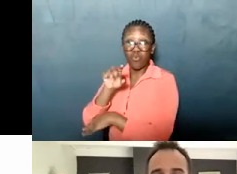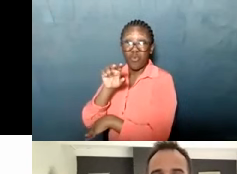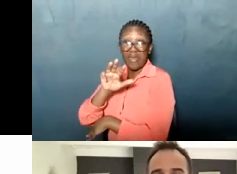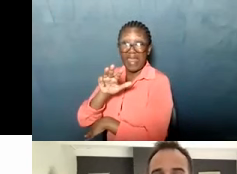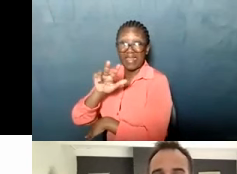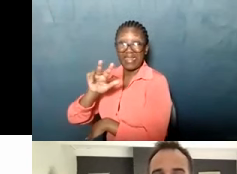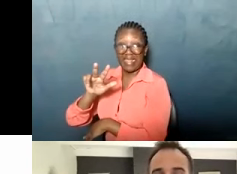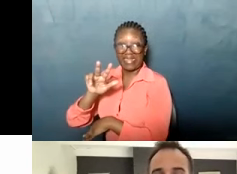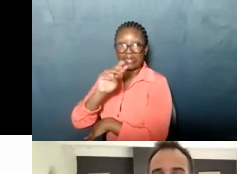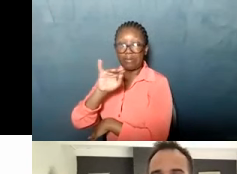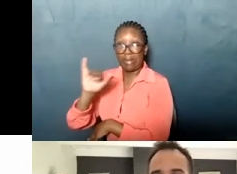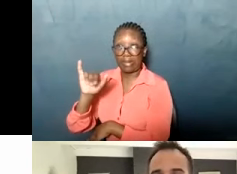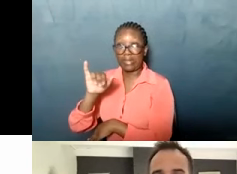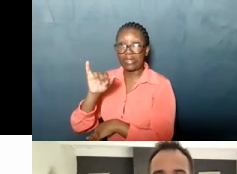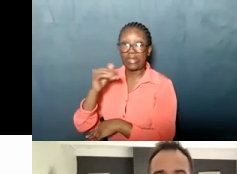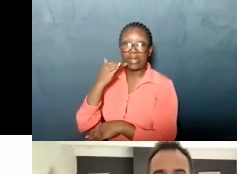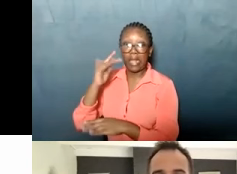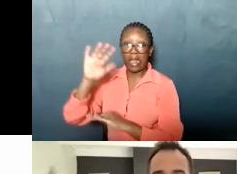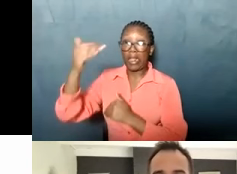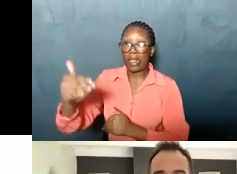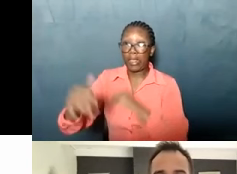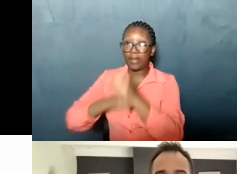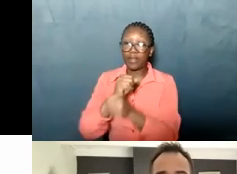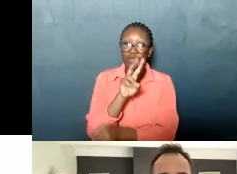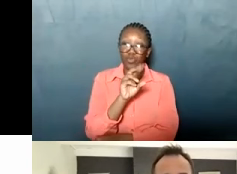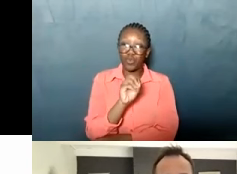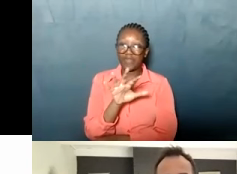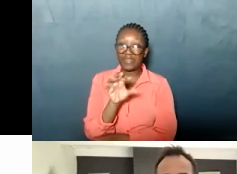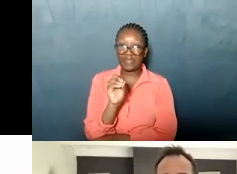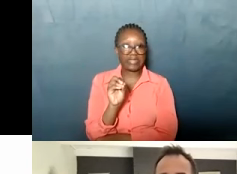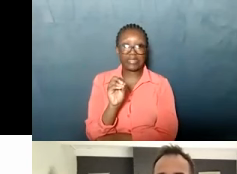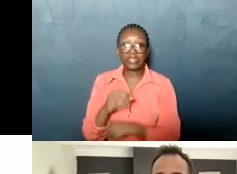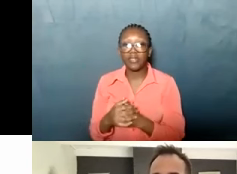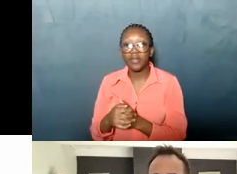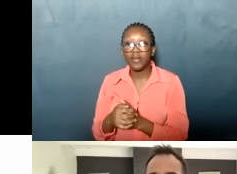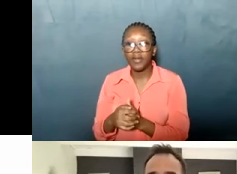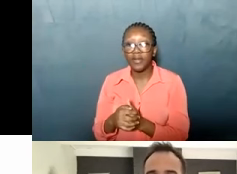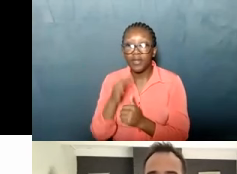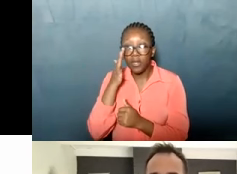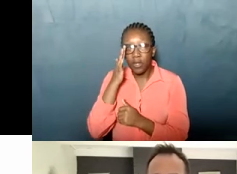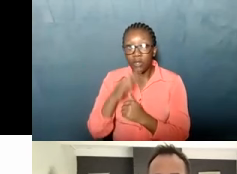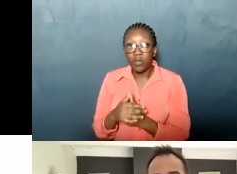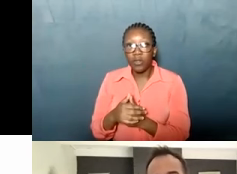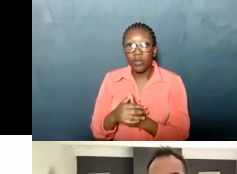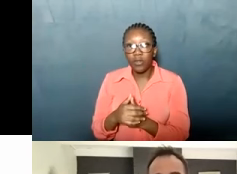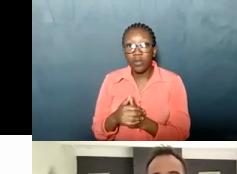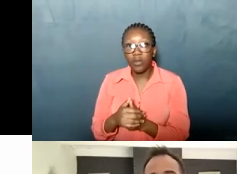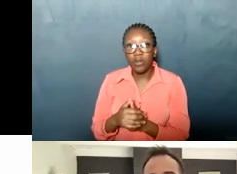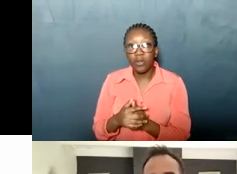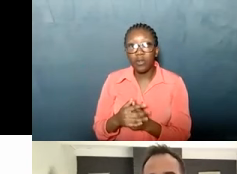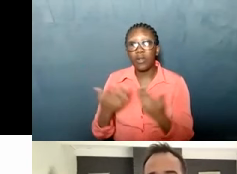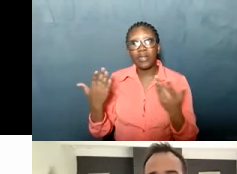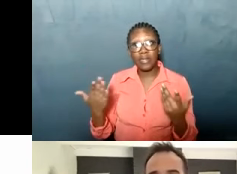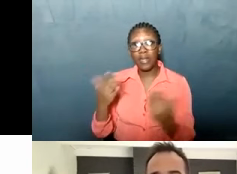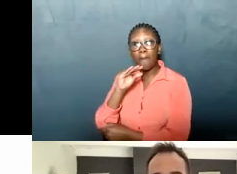increase in the rate of hearing loss. So what does this prevalence of hearing loss translate to in